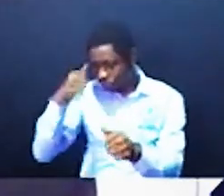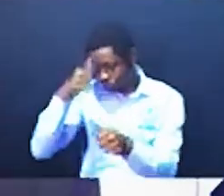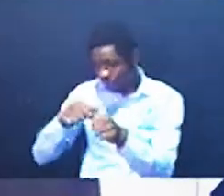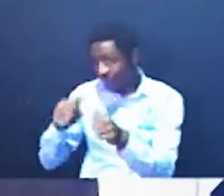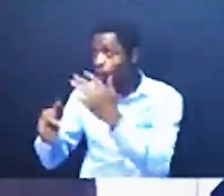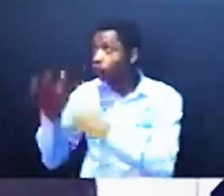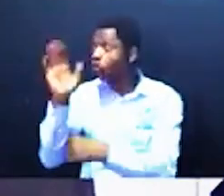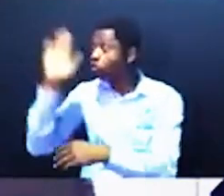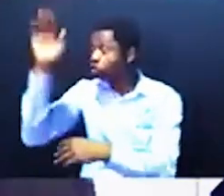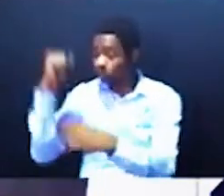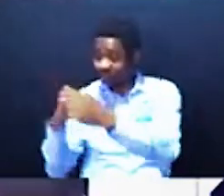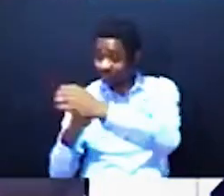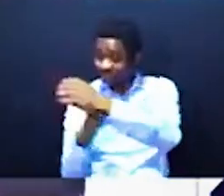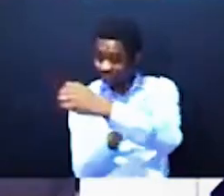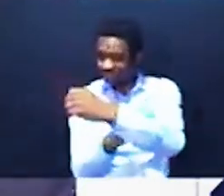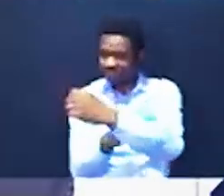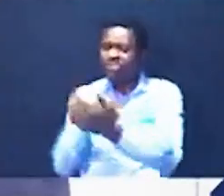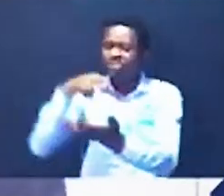firm. The